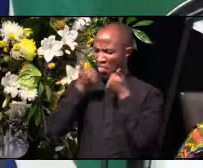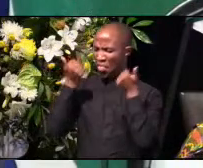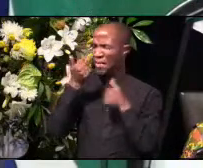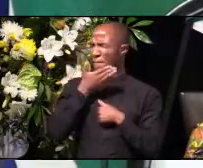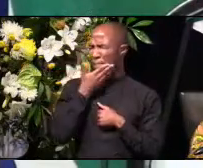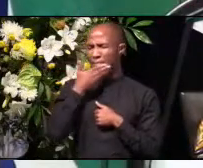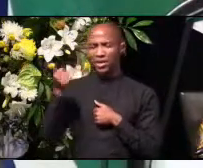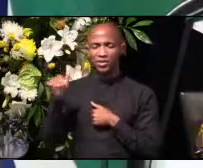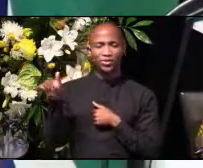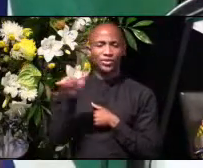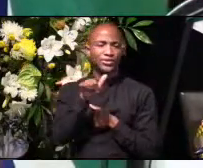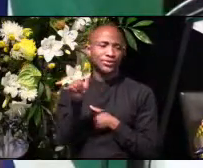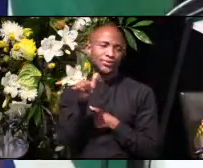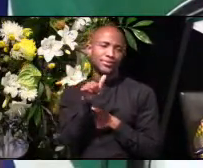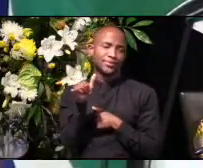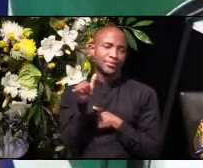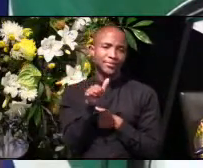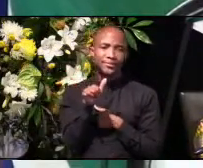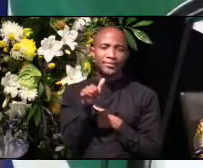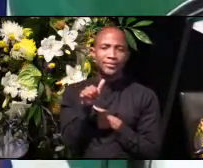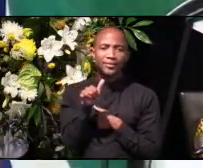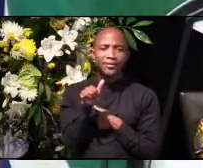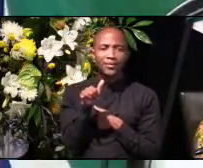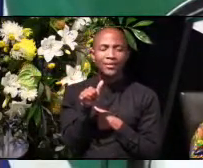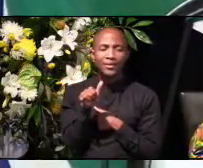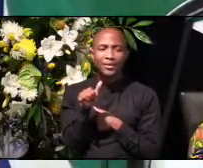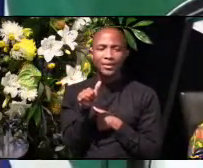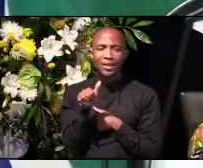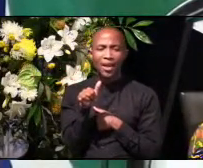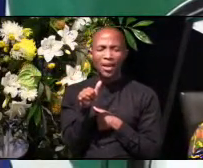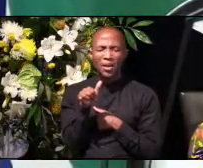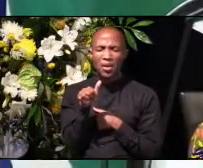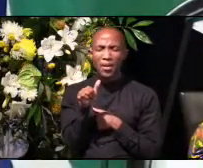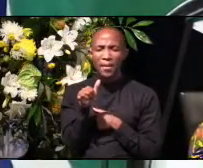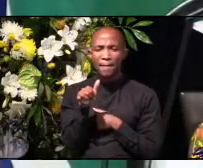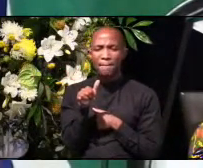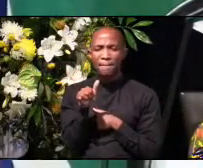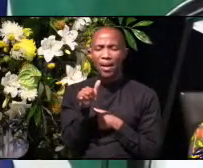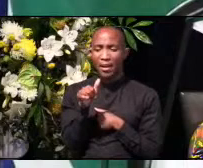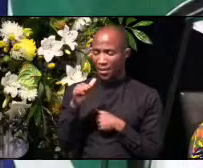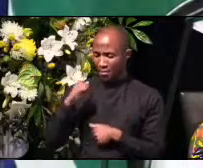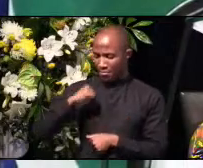the most overdeveloped thing in the municipalities